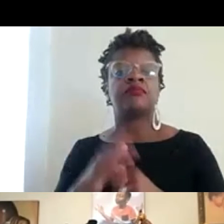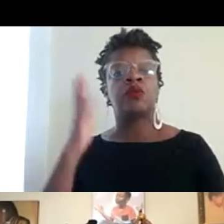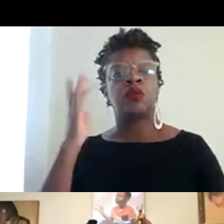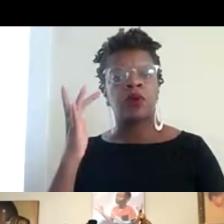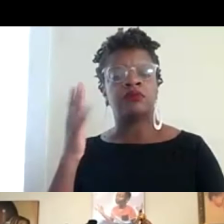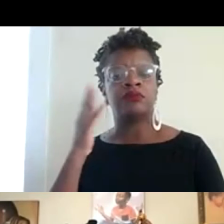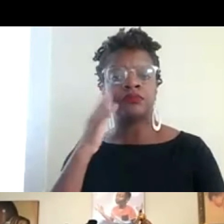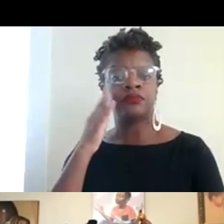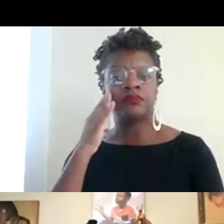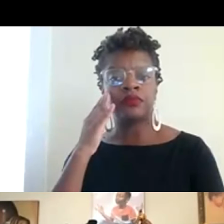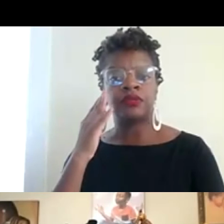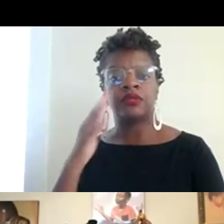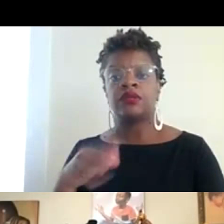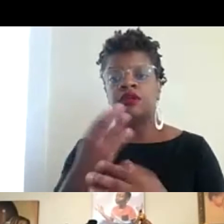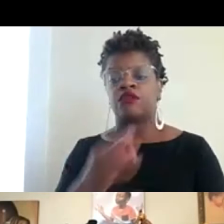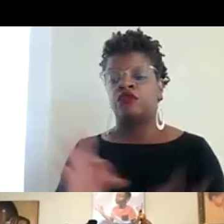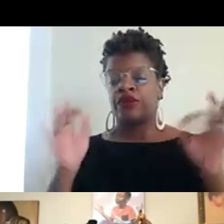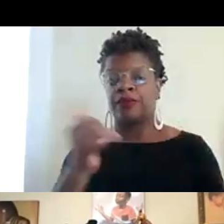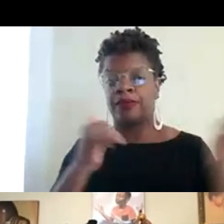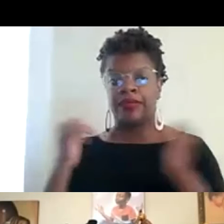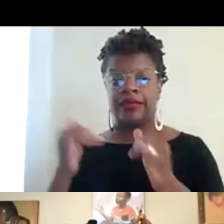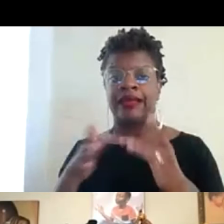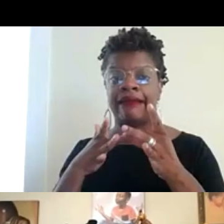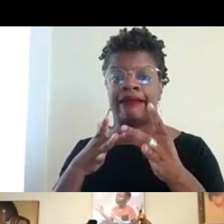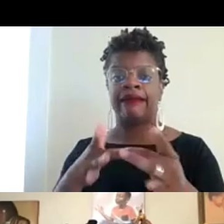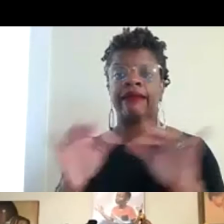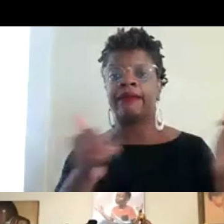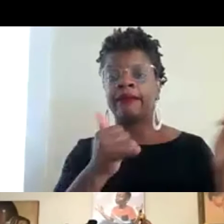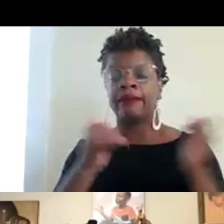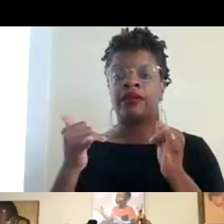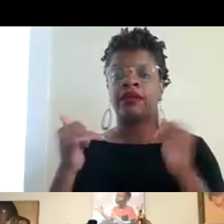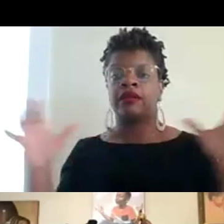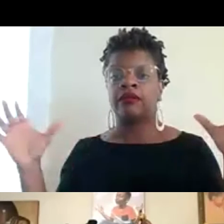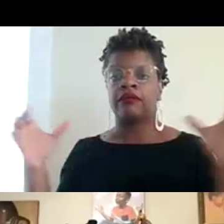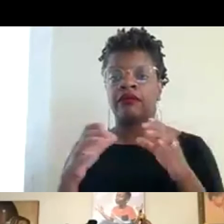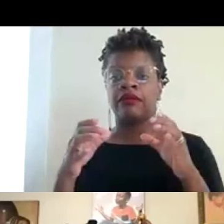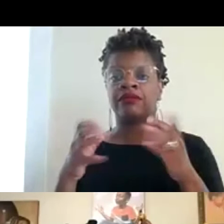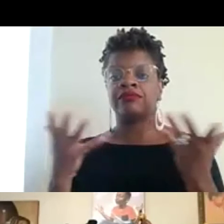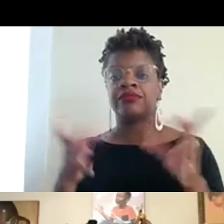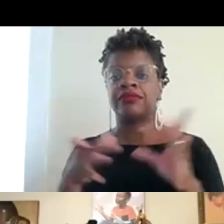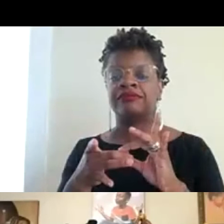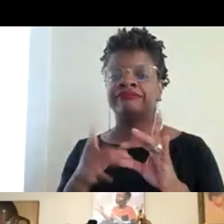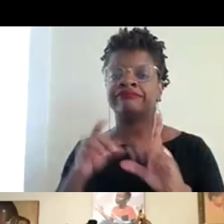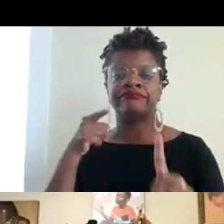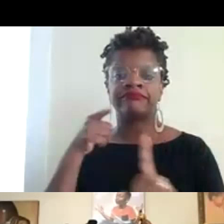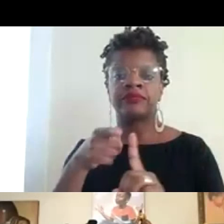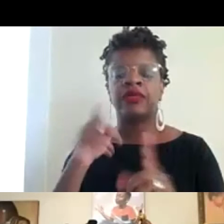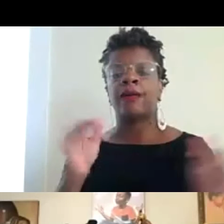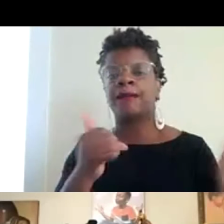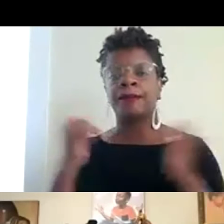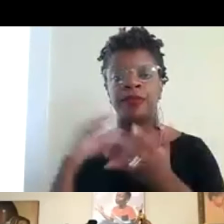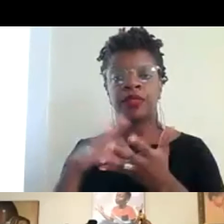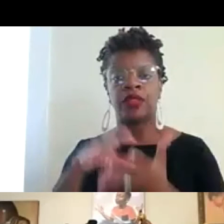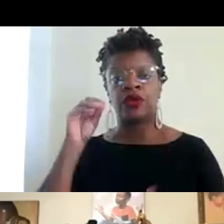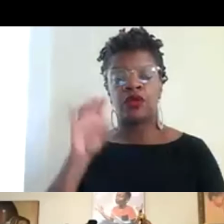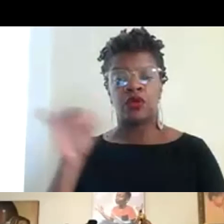that free play and guided play together constitute this sort of concept of playful learning. And